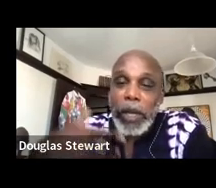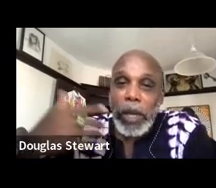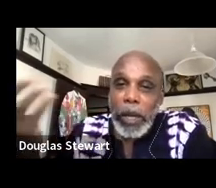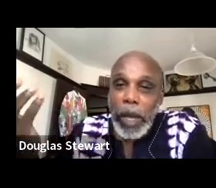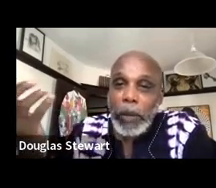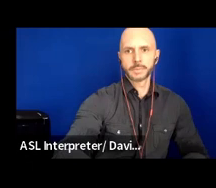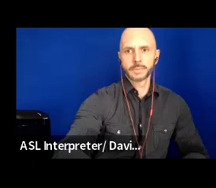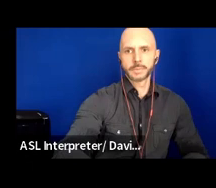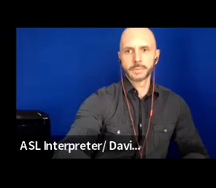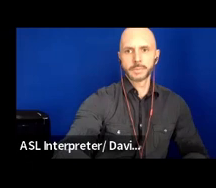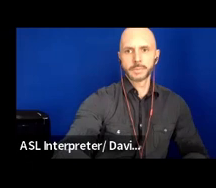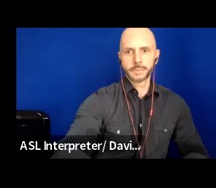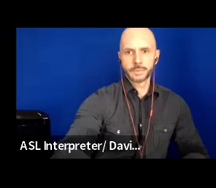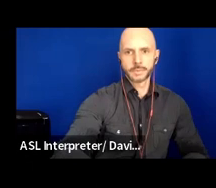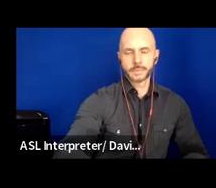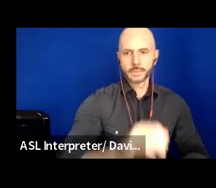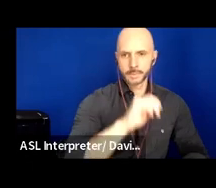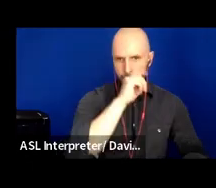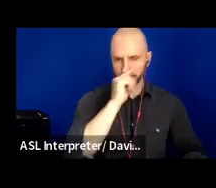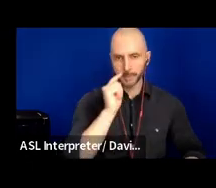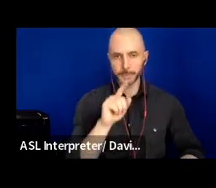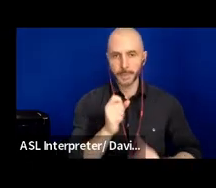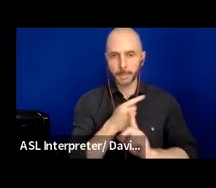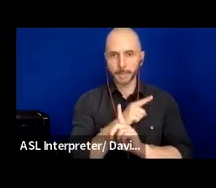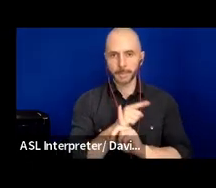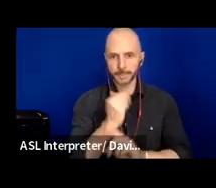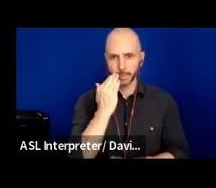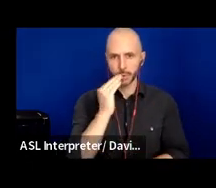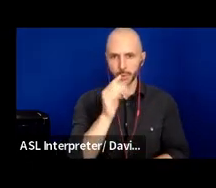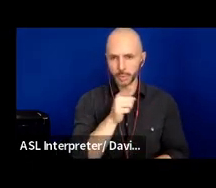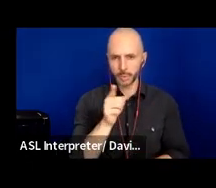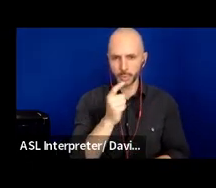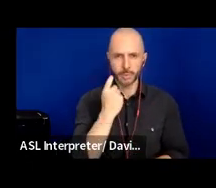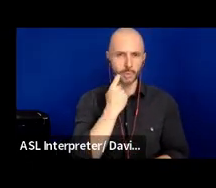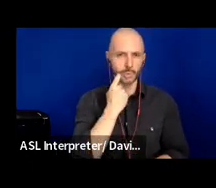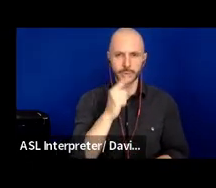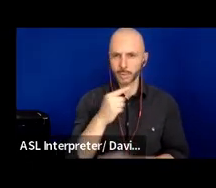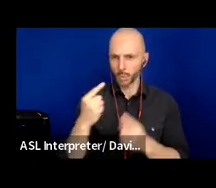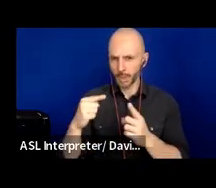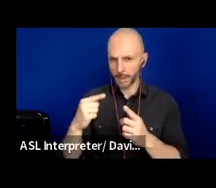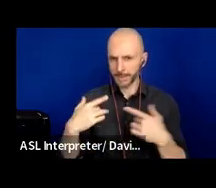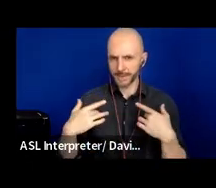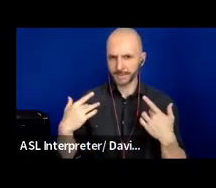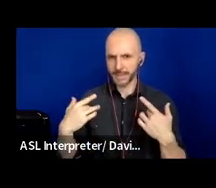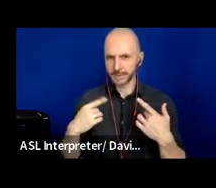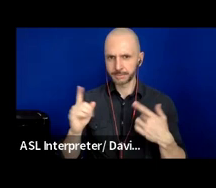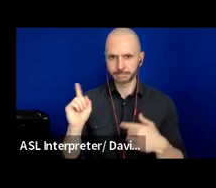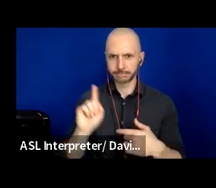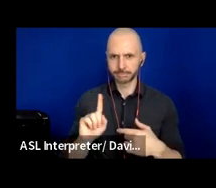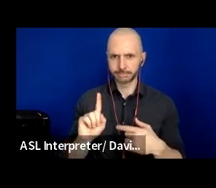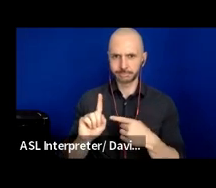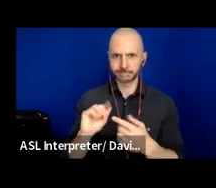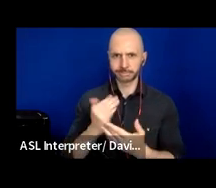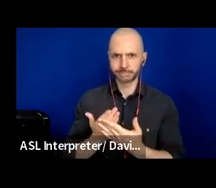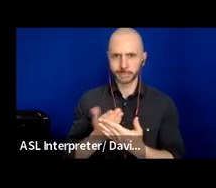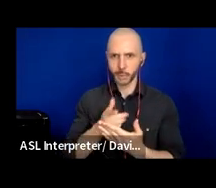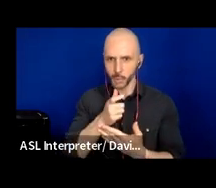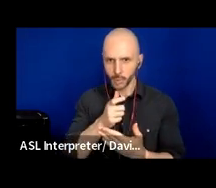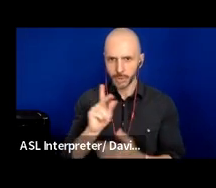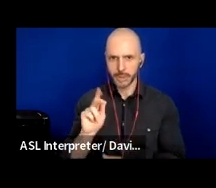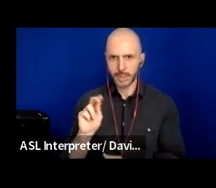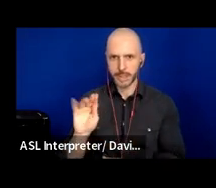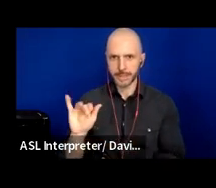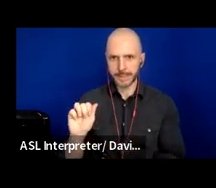with the White Lives Matter, is all of in line with some of that in terms of